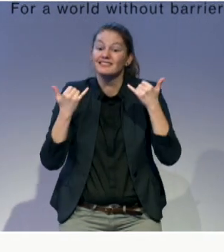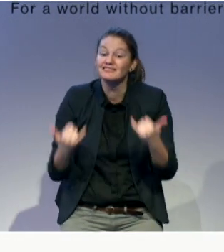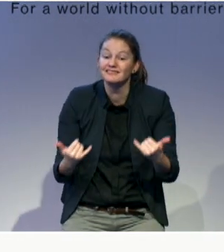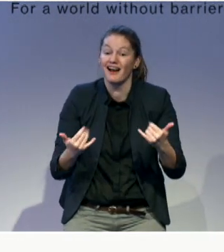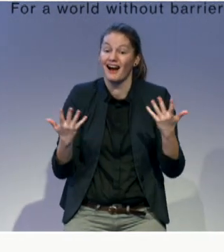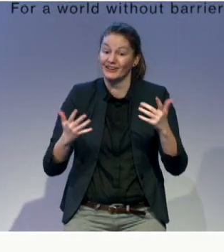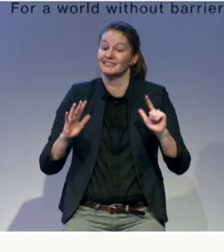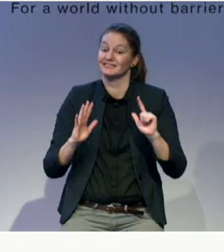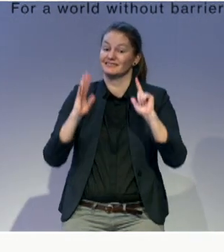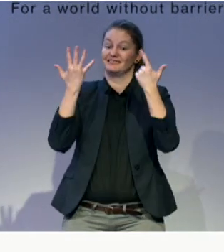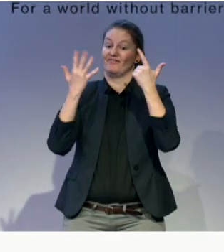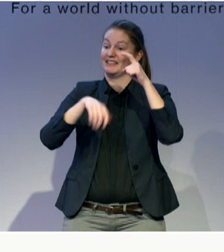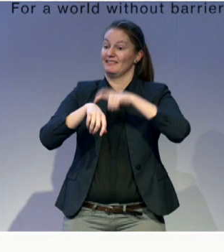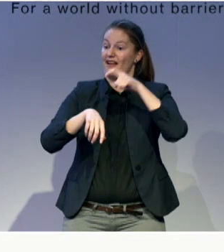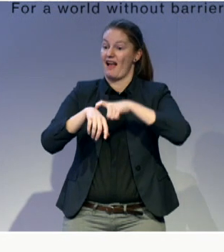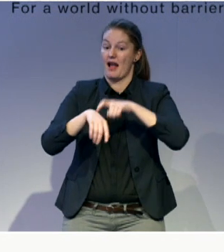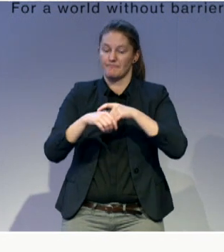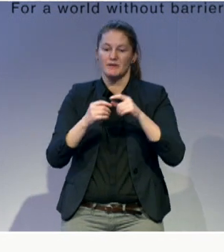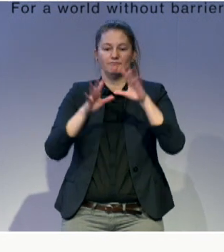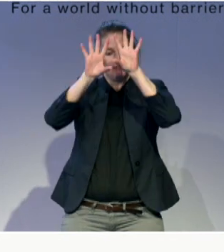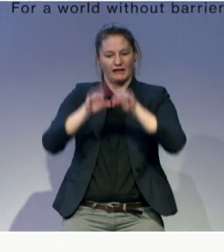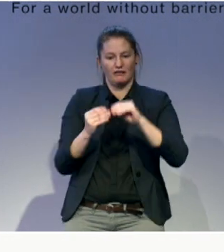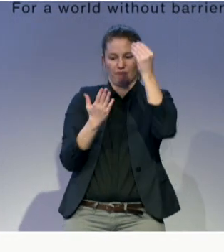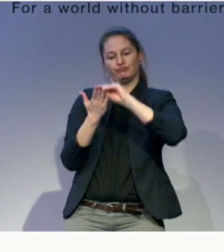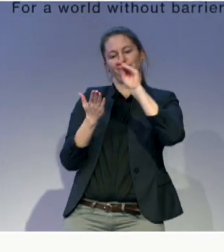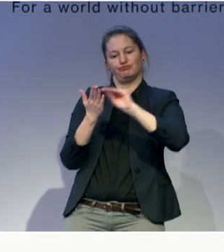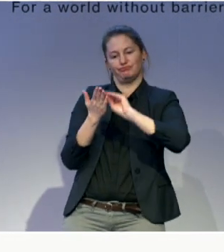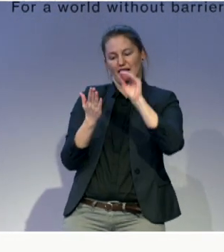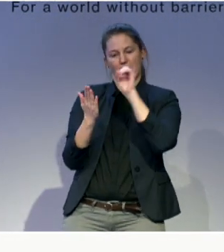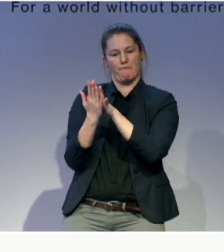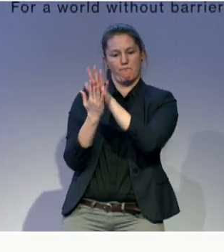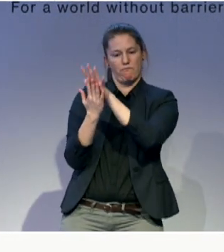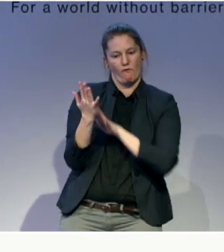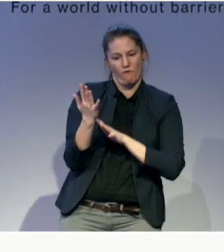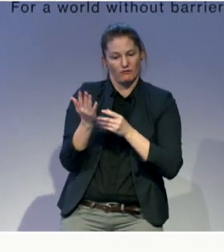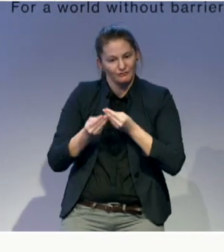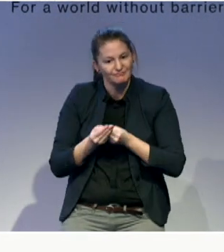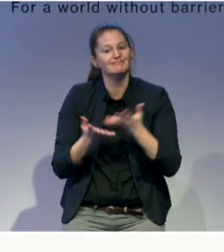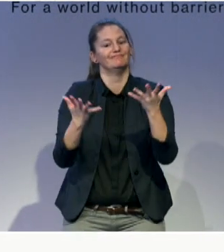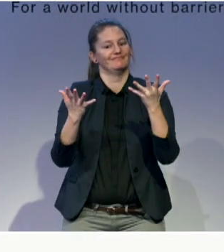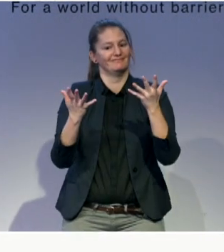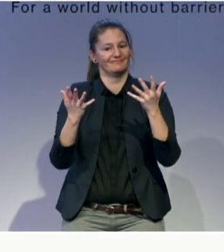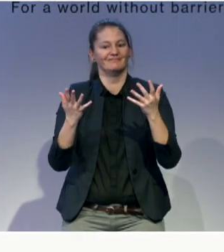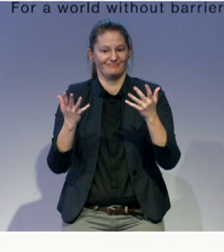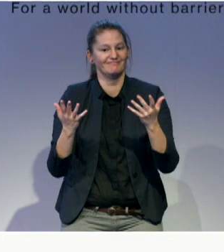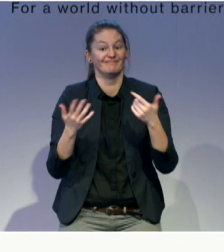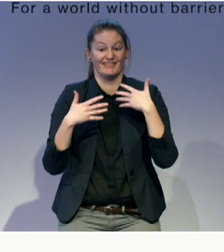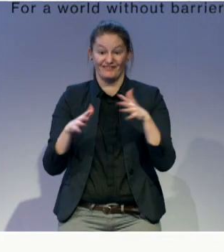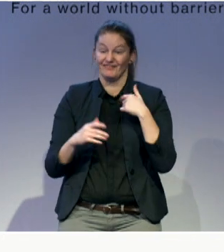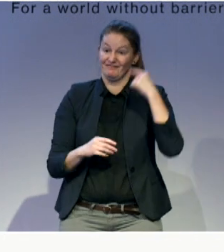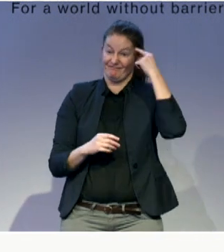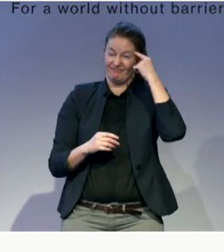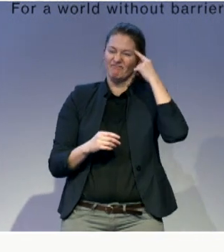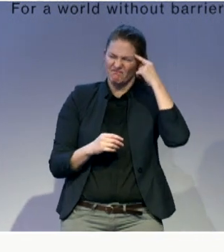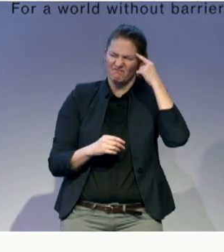are already nearing the end of our second 4 years research circle. Only the subject